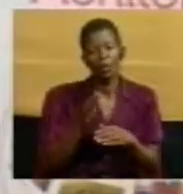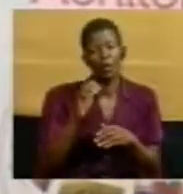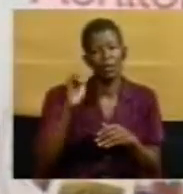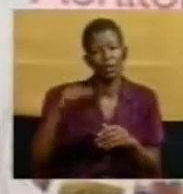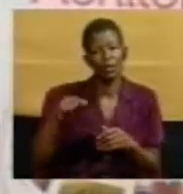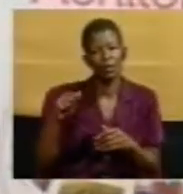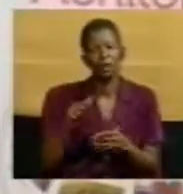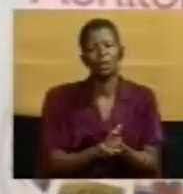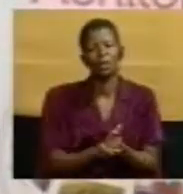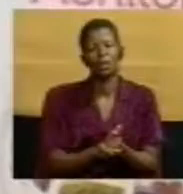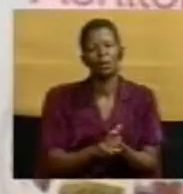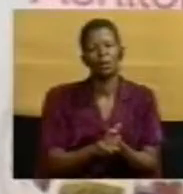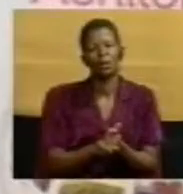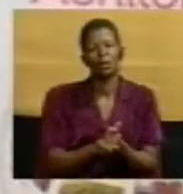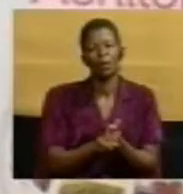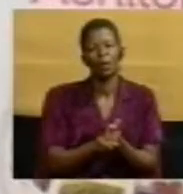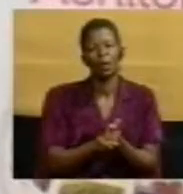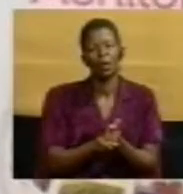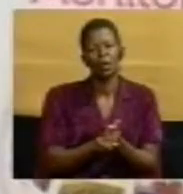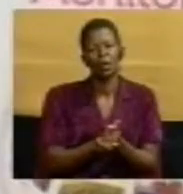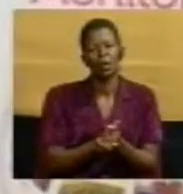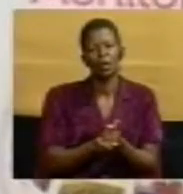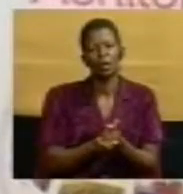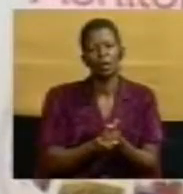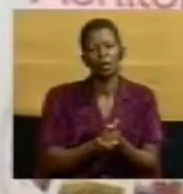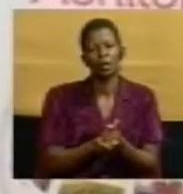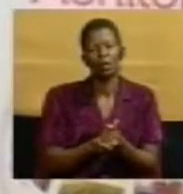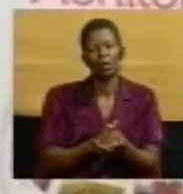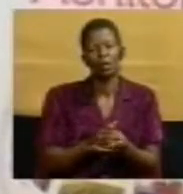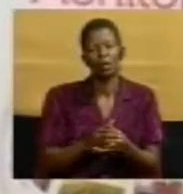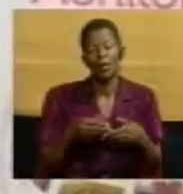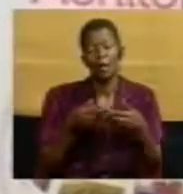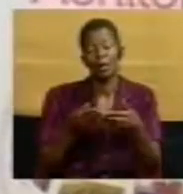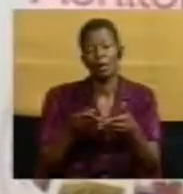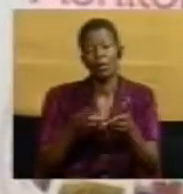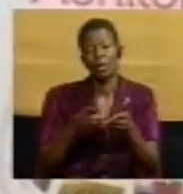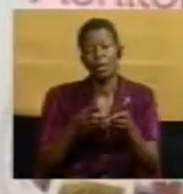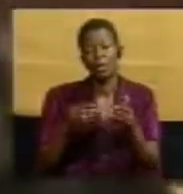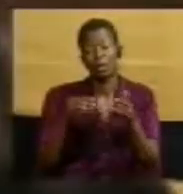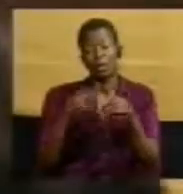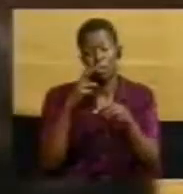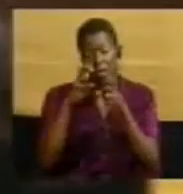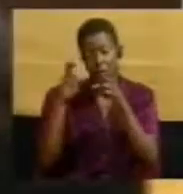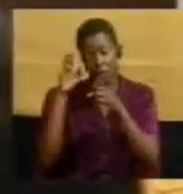was aimed at revising the Reserve Bank Act, which limits